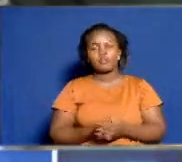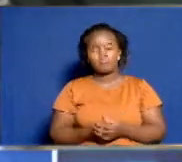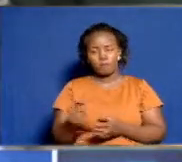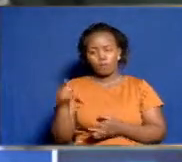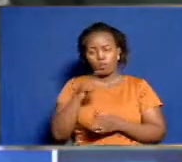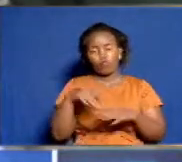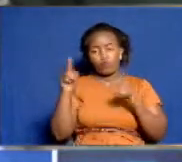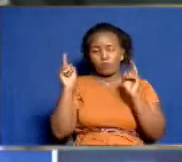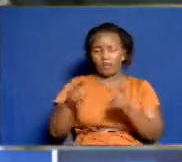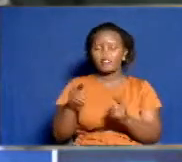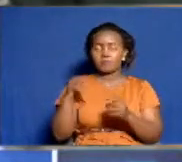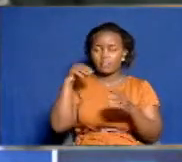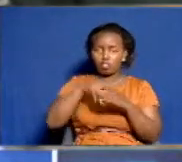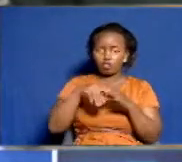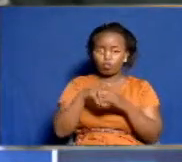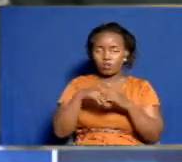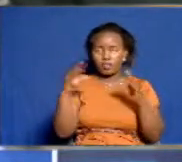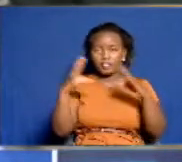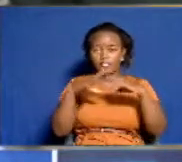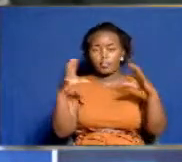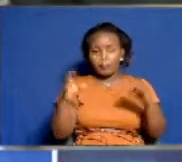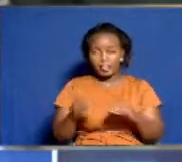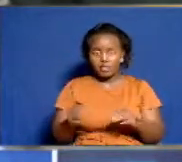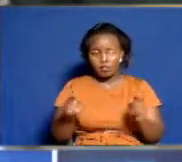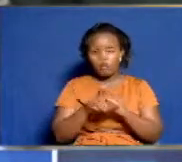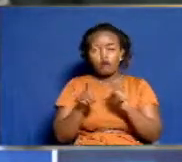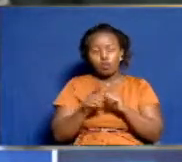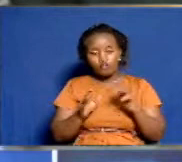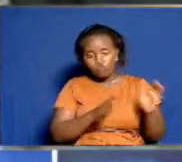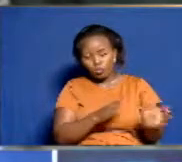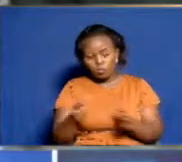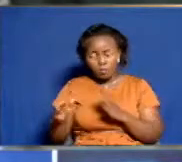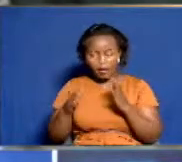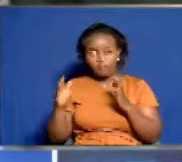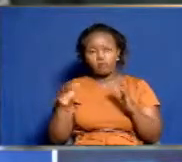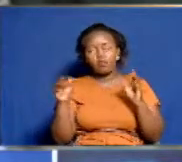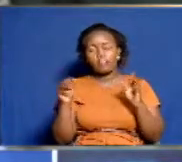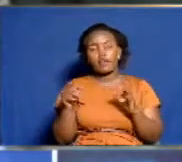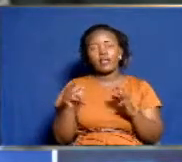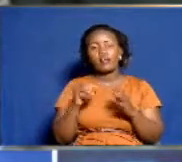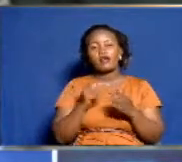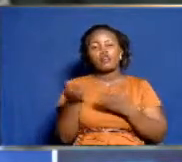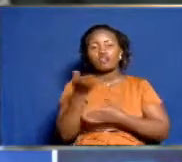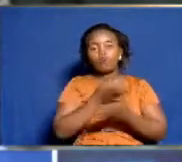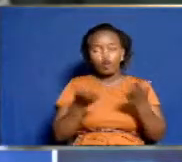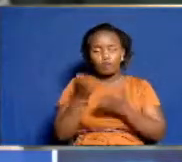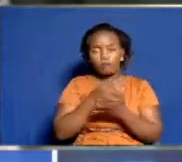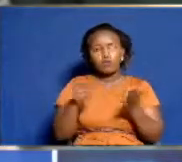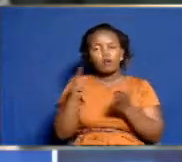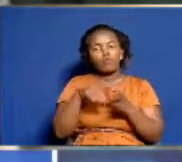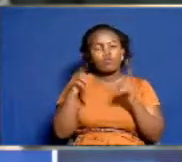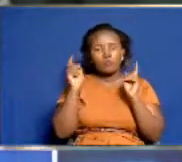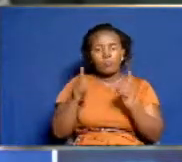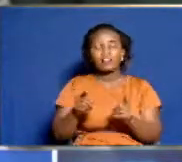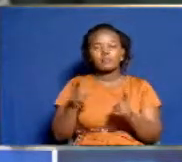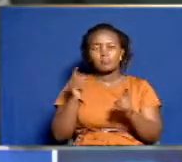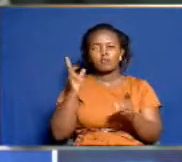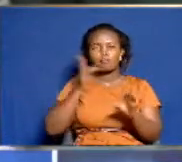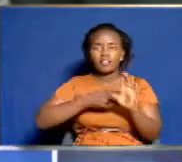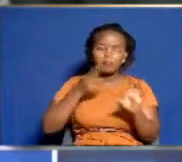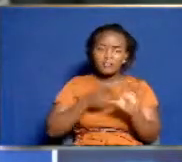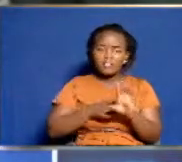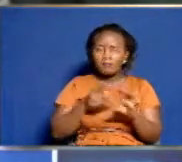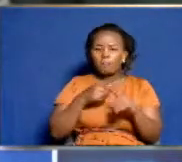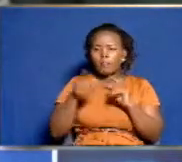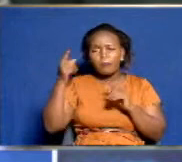ile, katika mipangilio economic stimulus, waangalie watu weke, lakini wasiseme kwamba